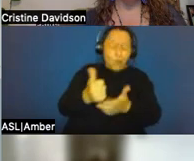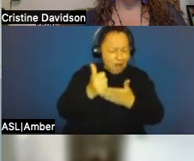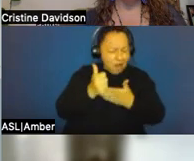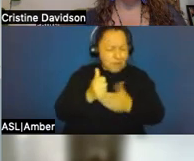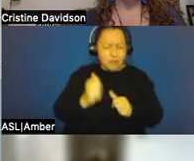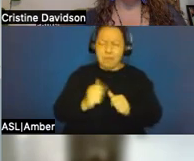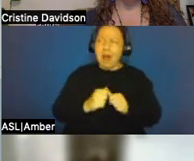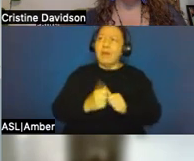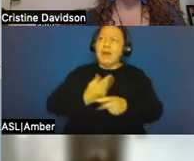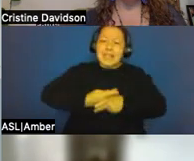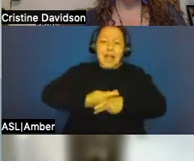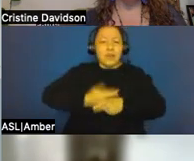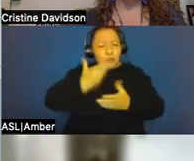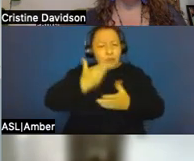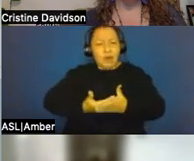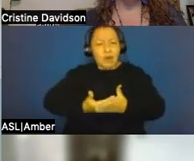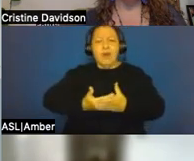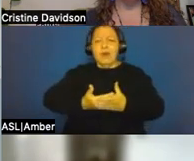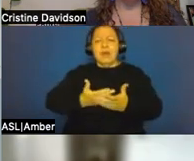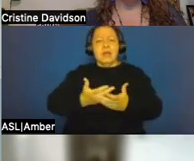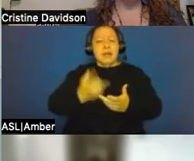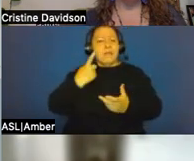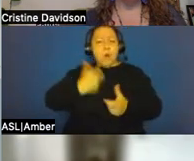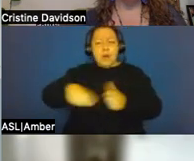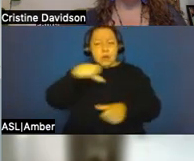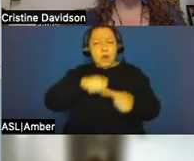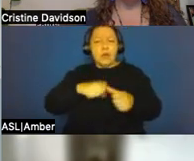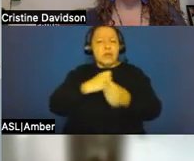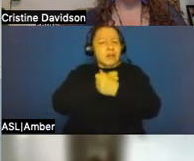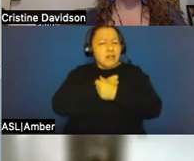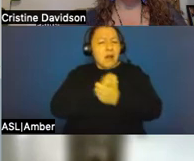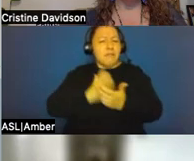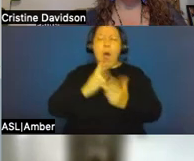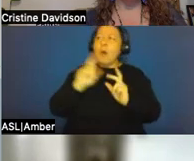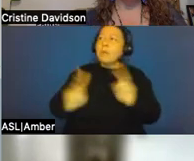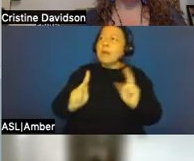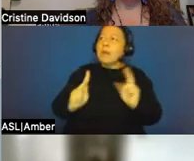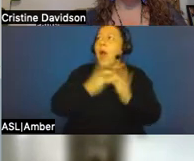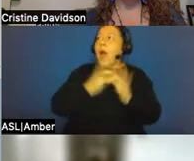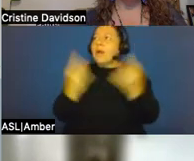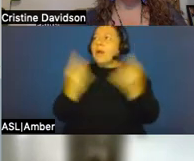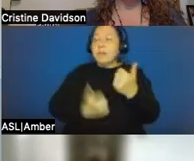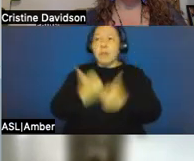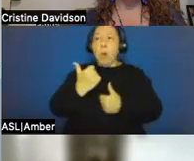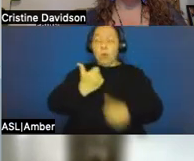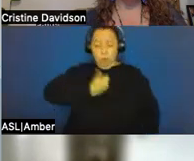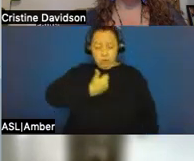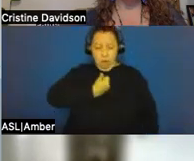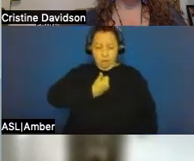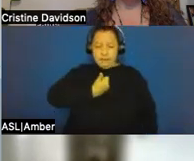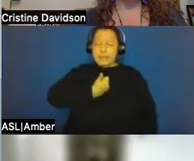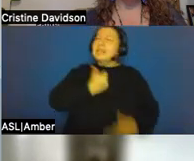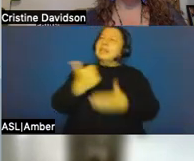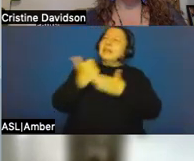to love our people, our families, and most of all ourselves. Help us to heal the